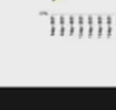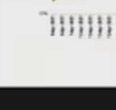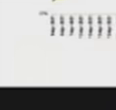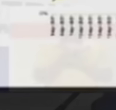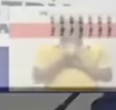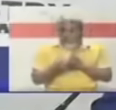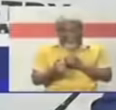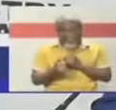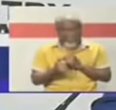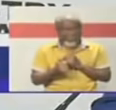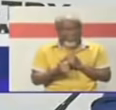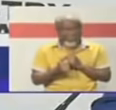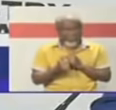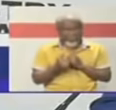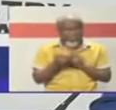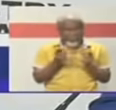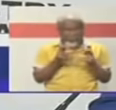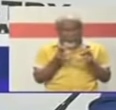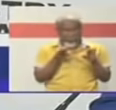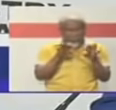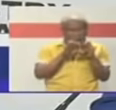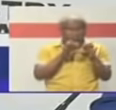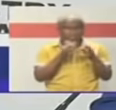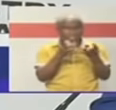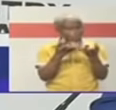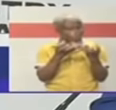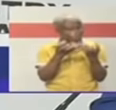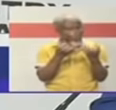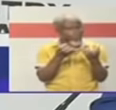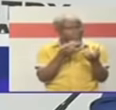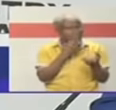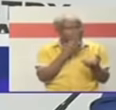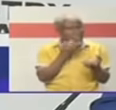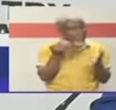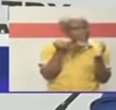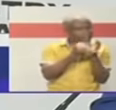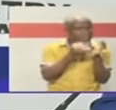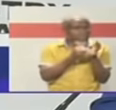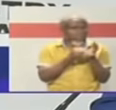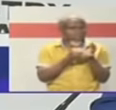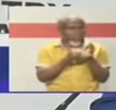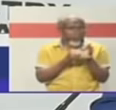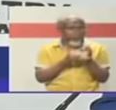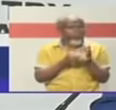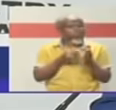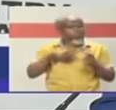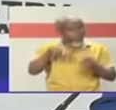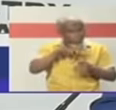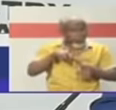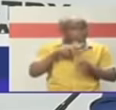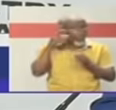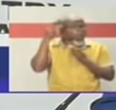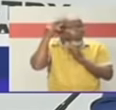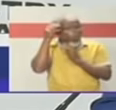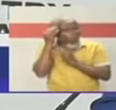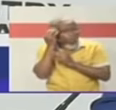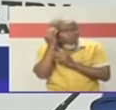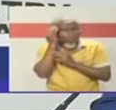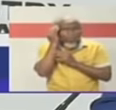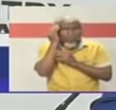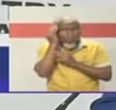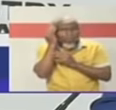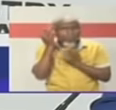close this morning, I again would like to reiterate the concerns that the Ministry of Health has